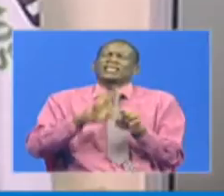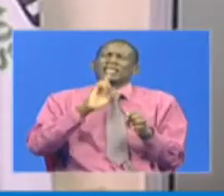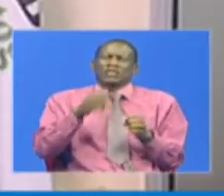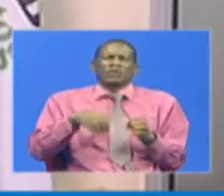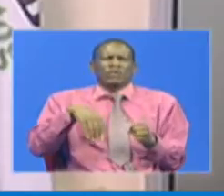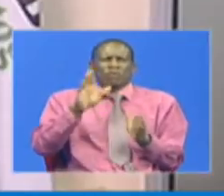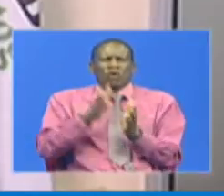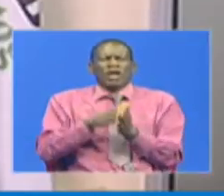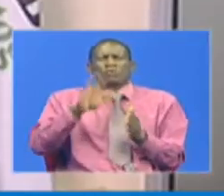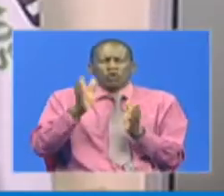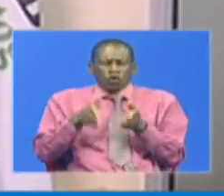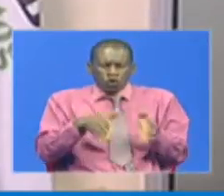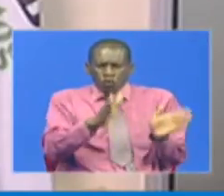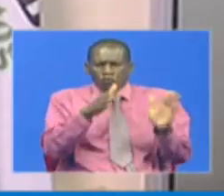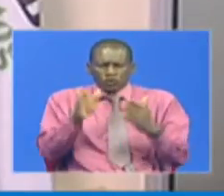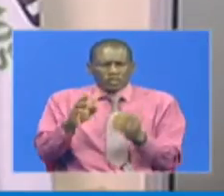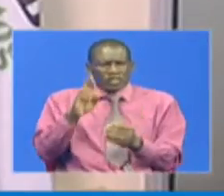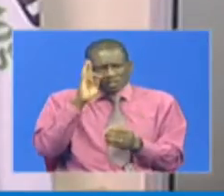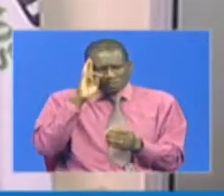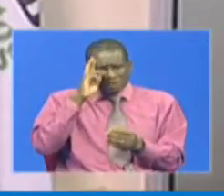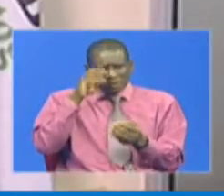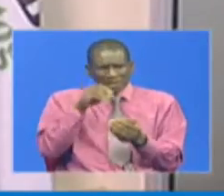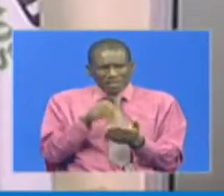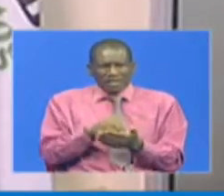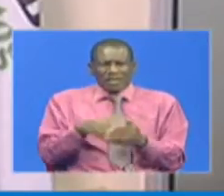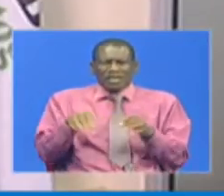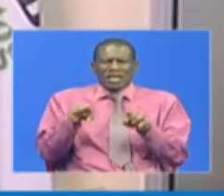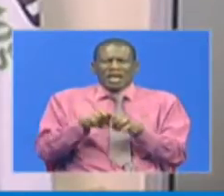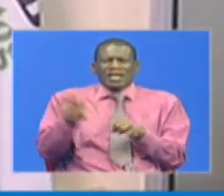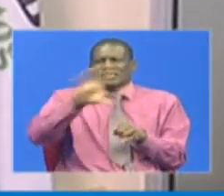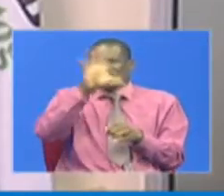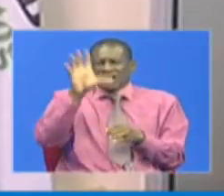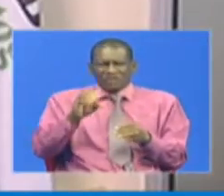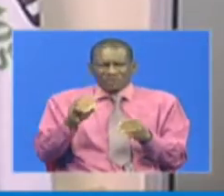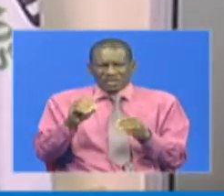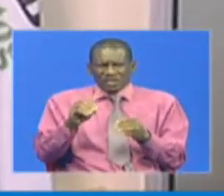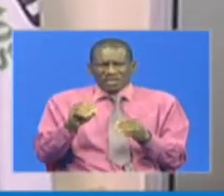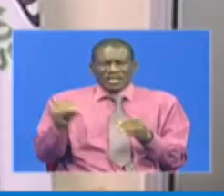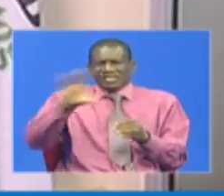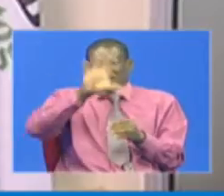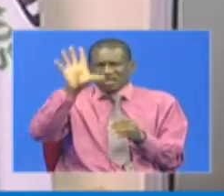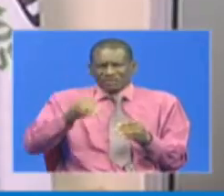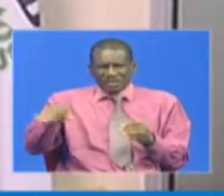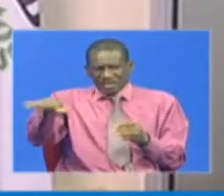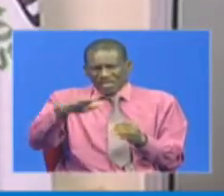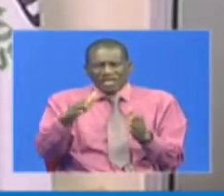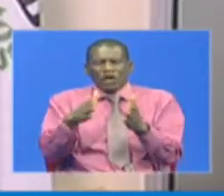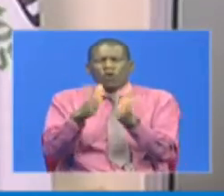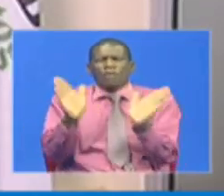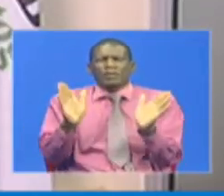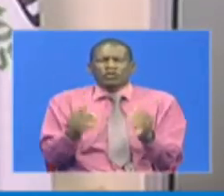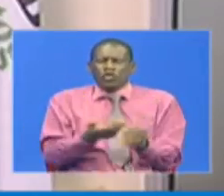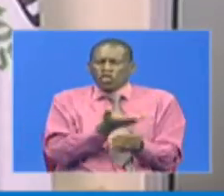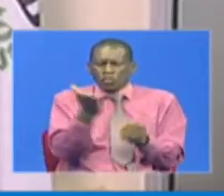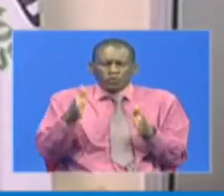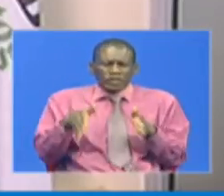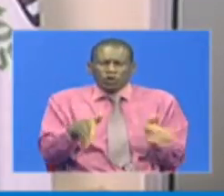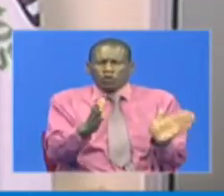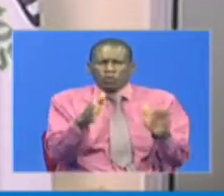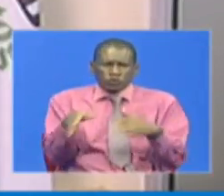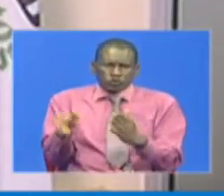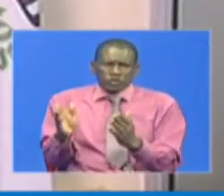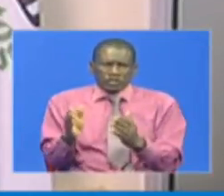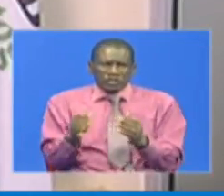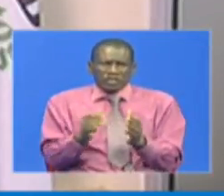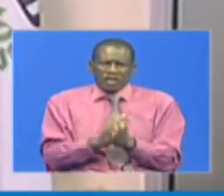more opportunities. Remember, as the African Continental Free Trade Area opens up, those are opportunities, and